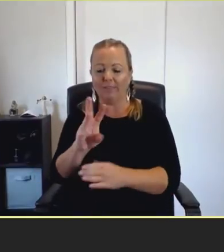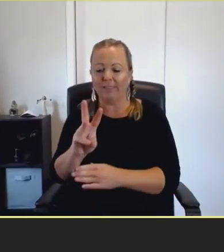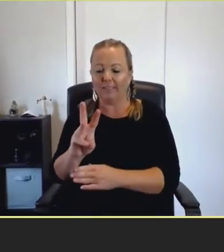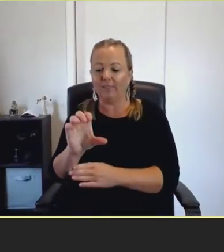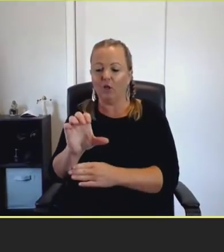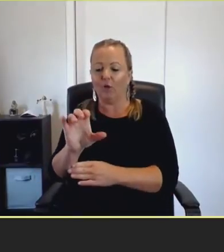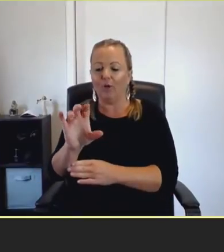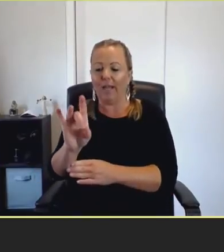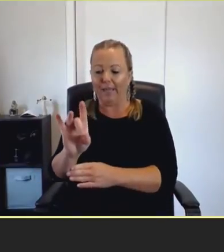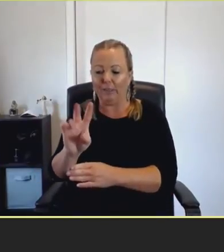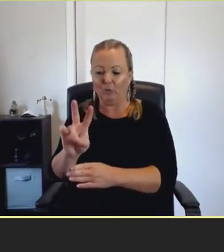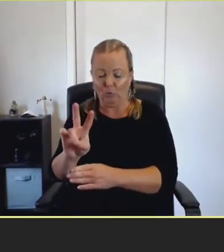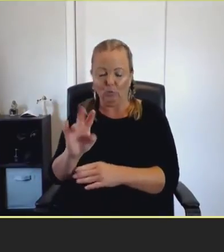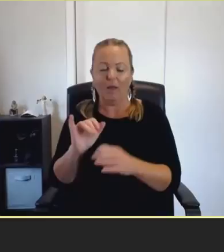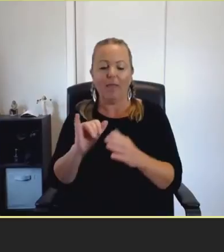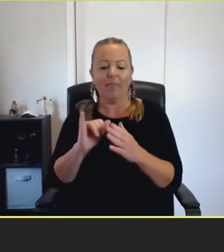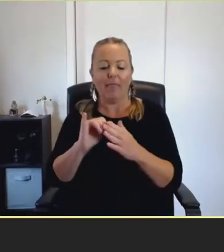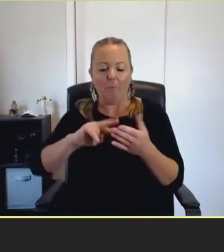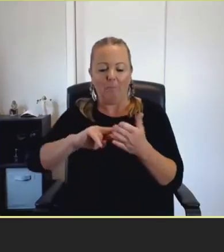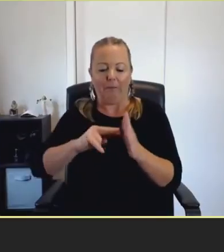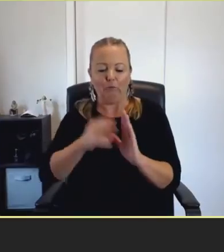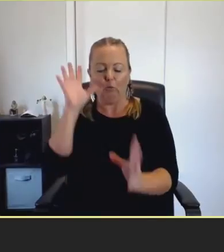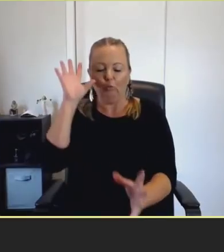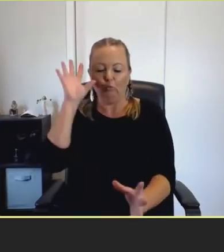34,682, which gives them a total of